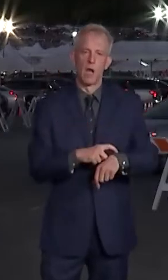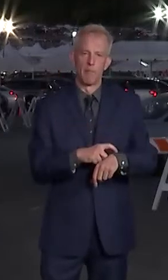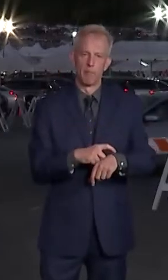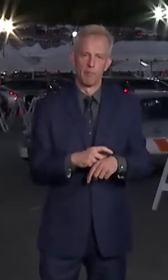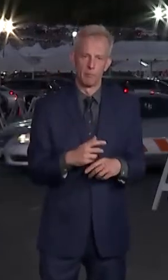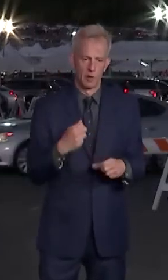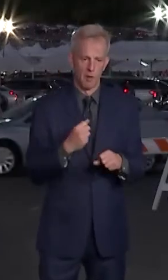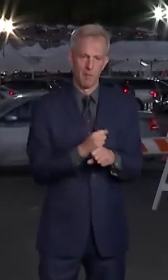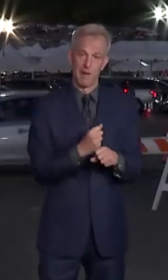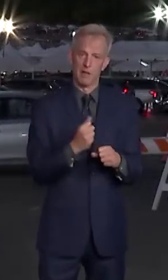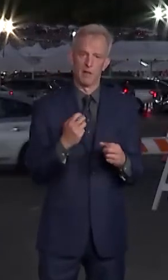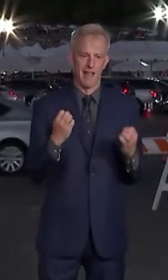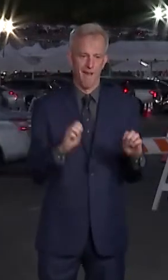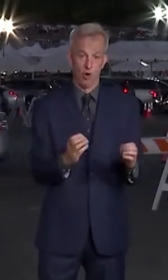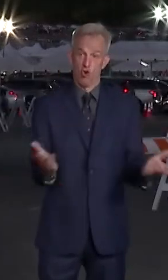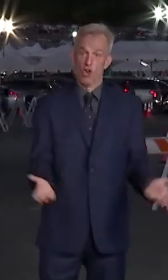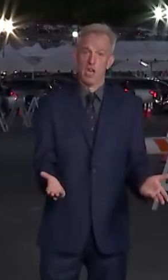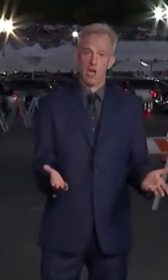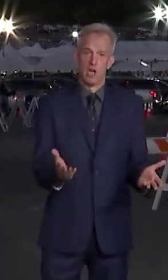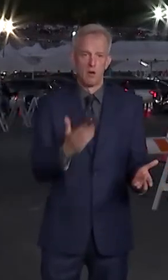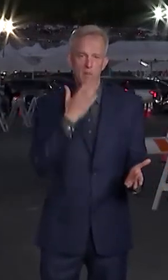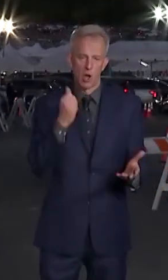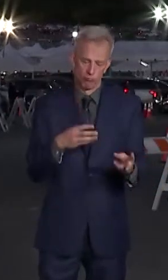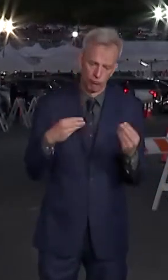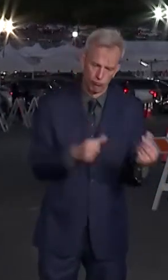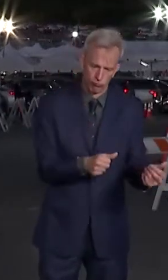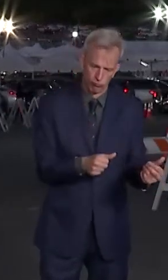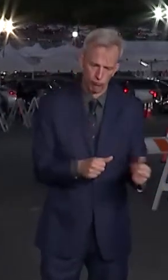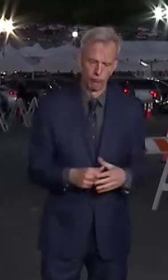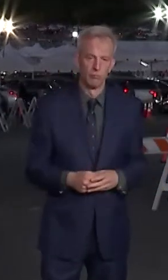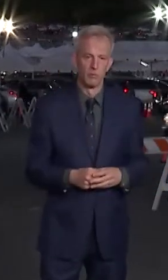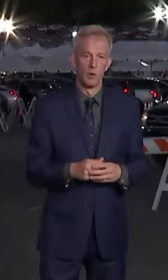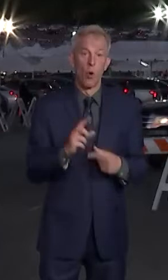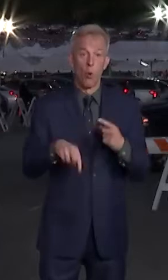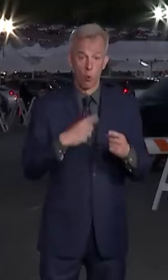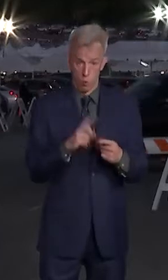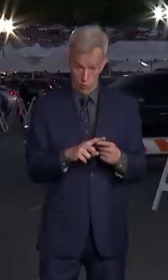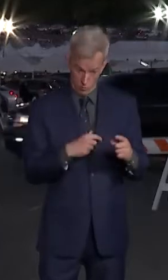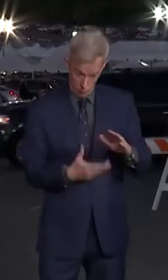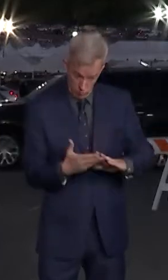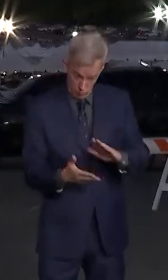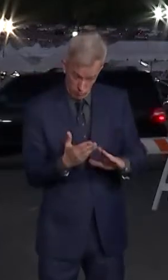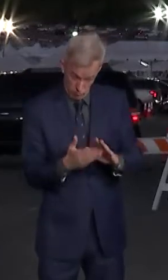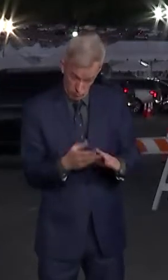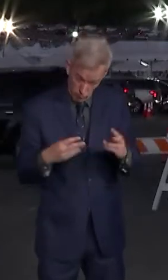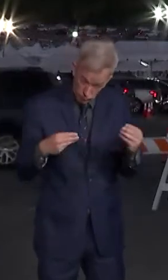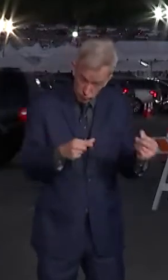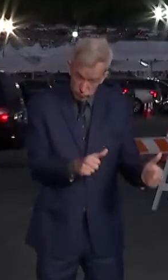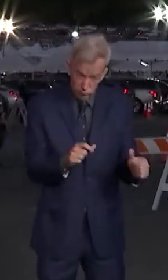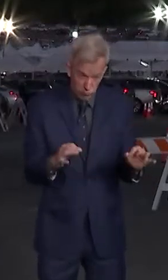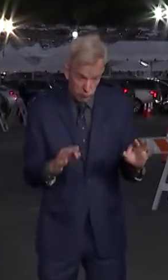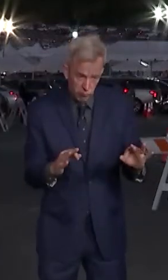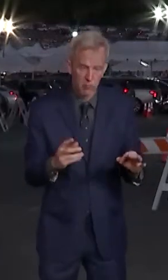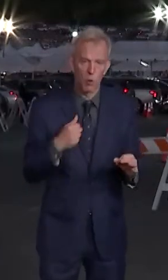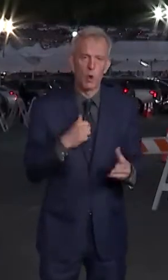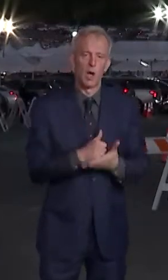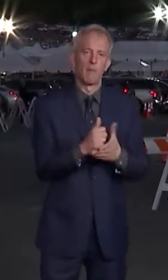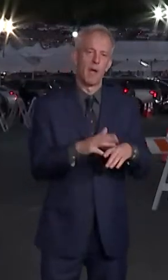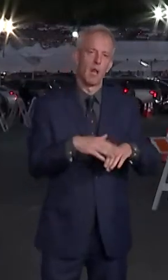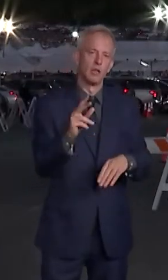efficient. Once we're at full capacity, this site can comfortably, in the same hours we have here, help at